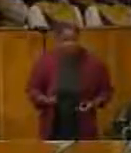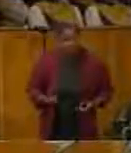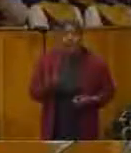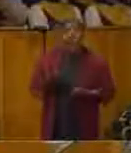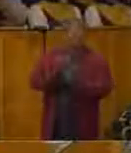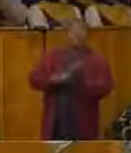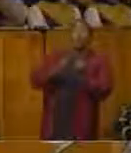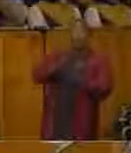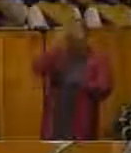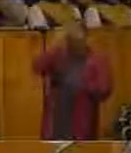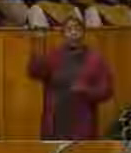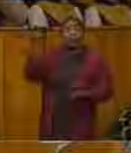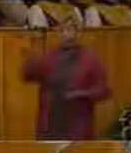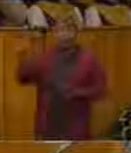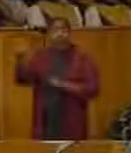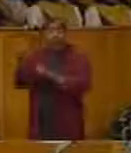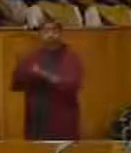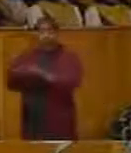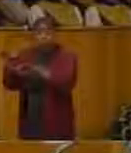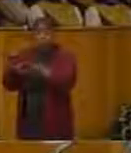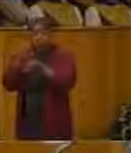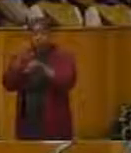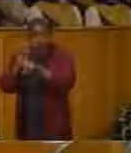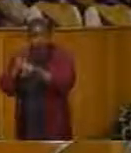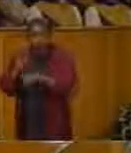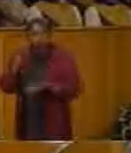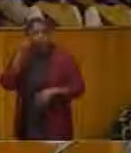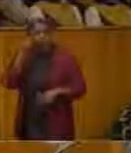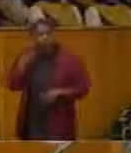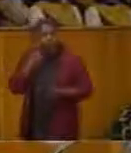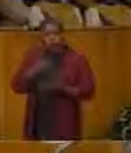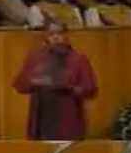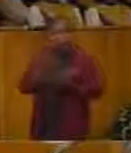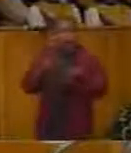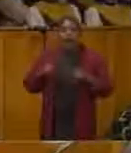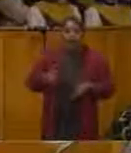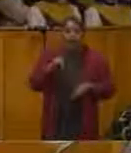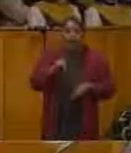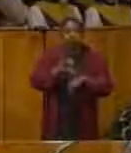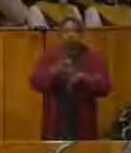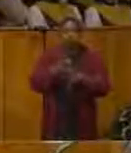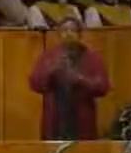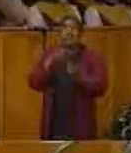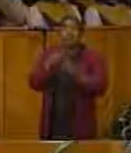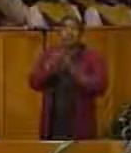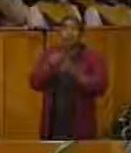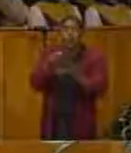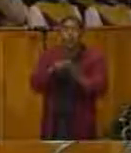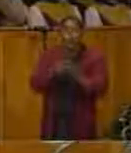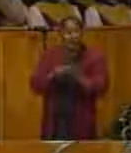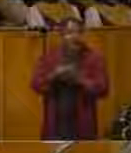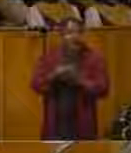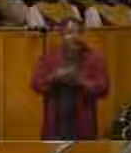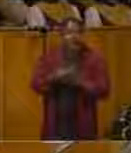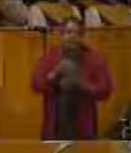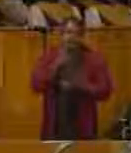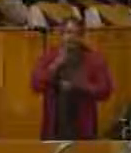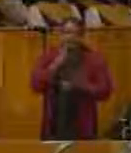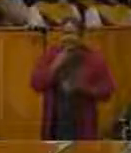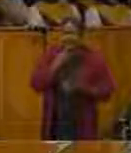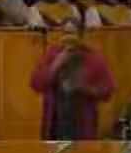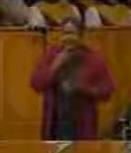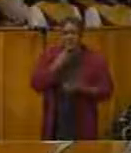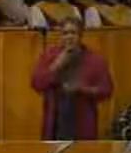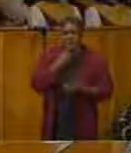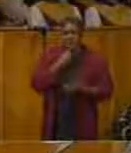Everybody knows somebody who's left church because the way church dealt with money left a bad taste in their mouth. Somebody say amen. Amen.